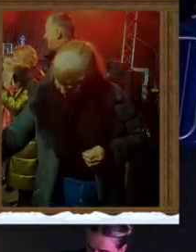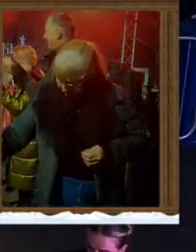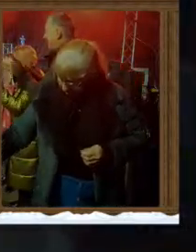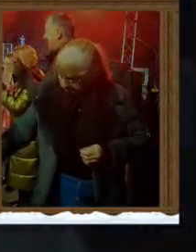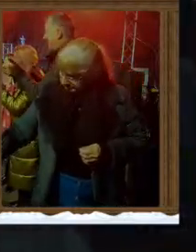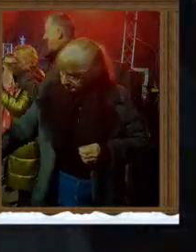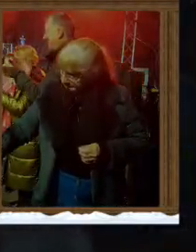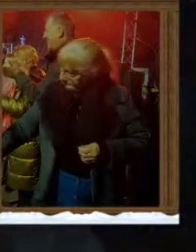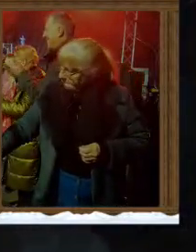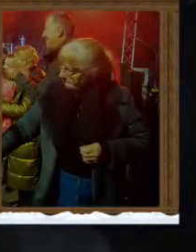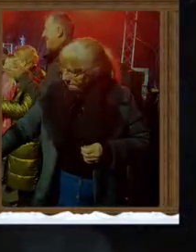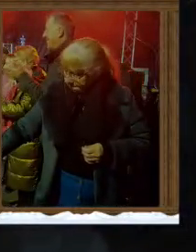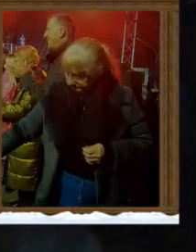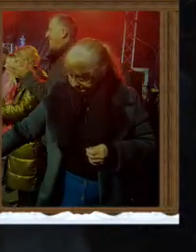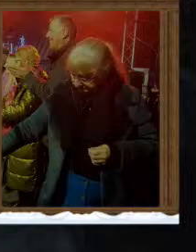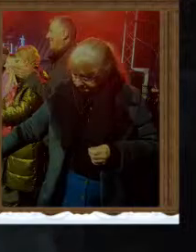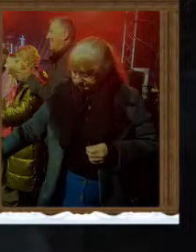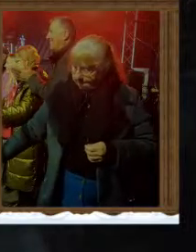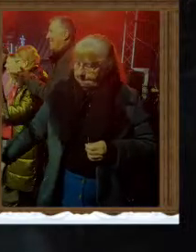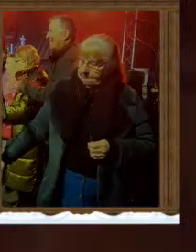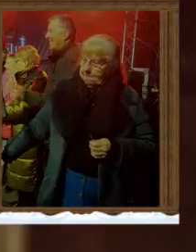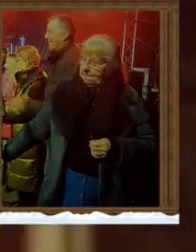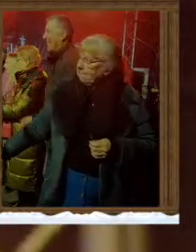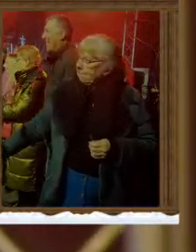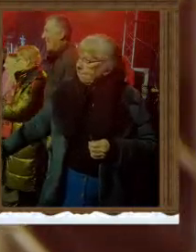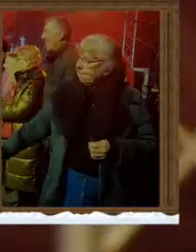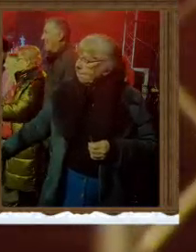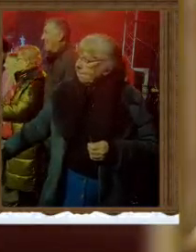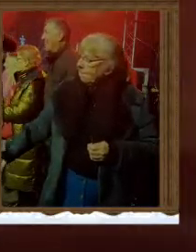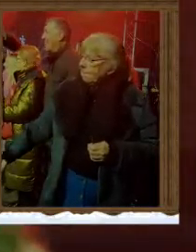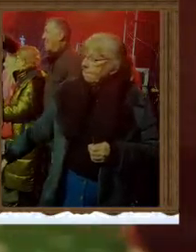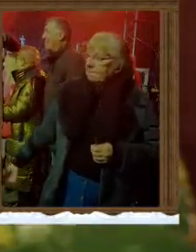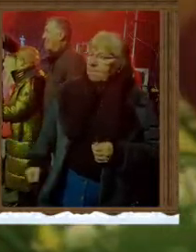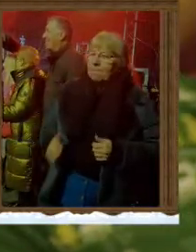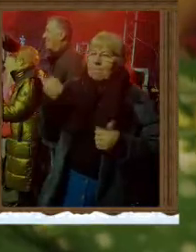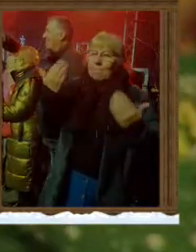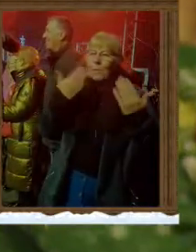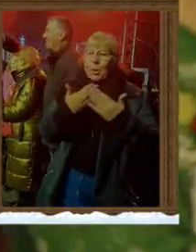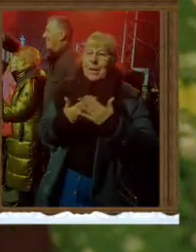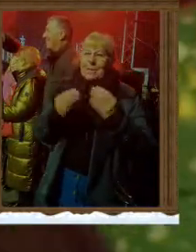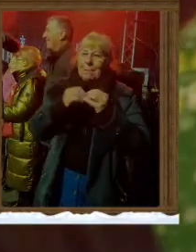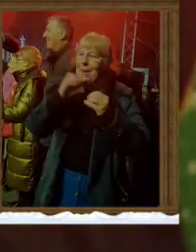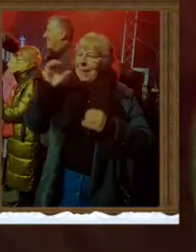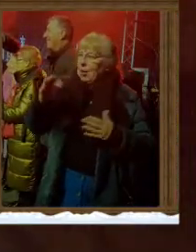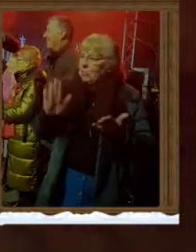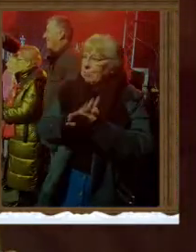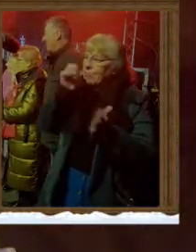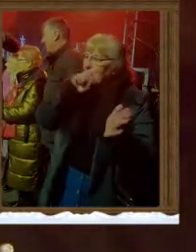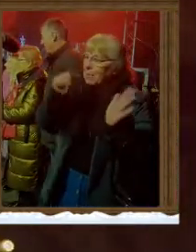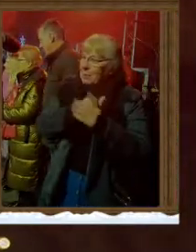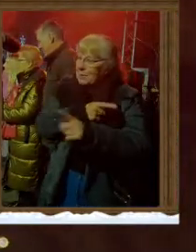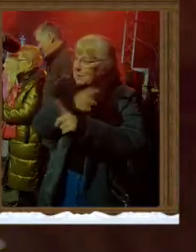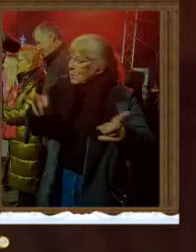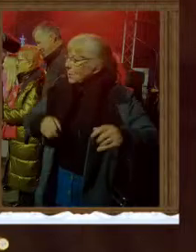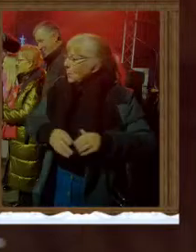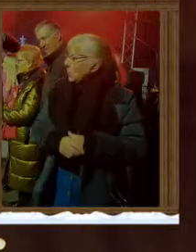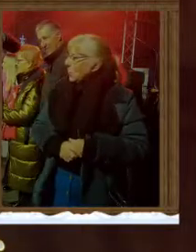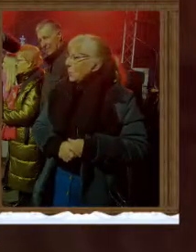Response anyway. Good evening, Ballyclare, and a Merry Christmas to you all. That was a wee